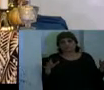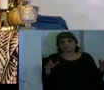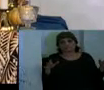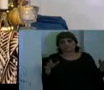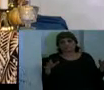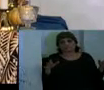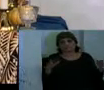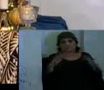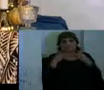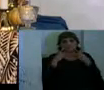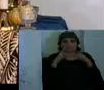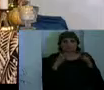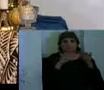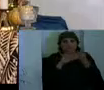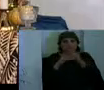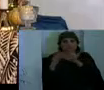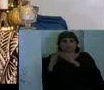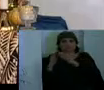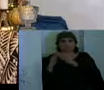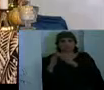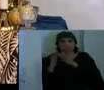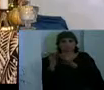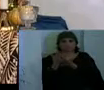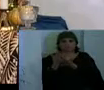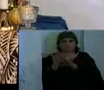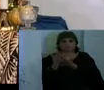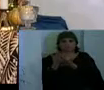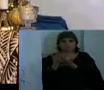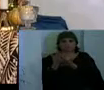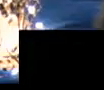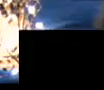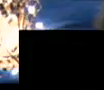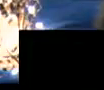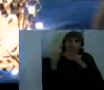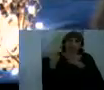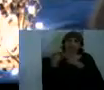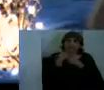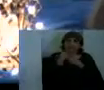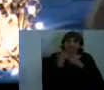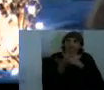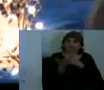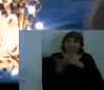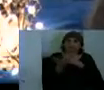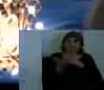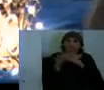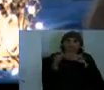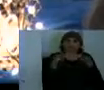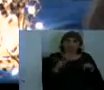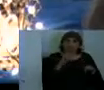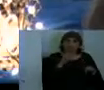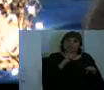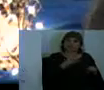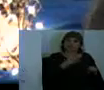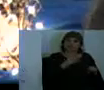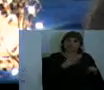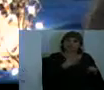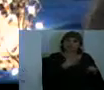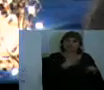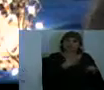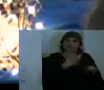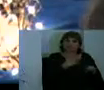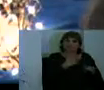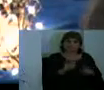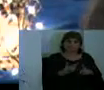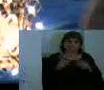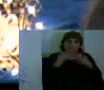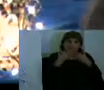and declared a community of collective work and responsibility, saying, "This is my